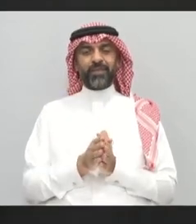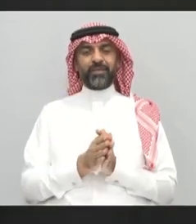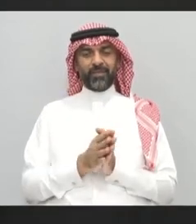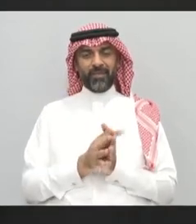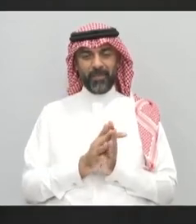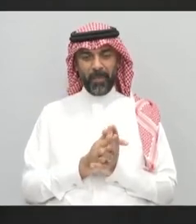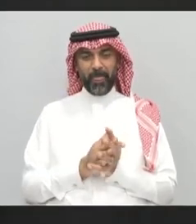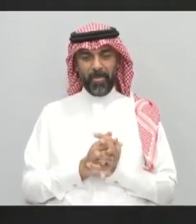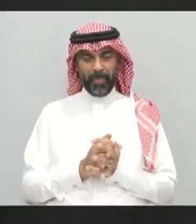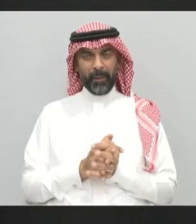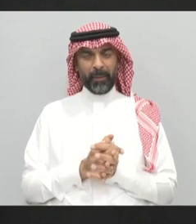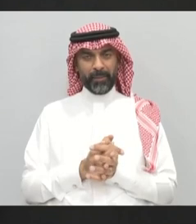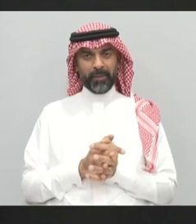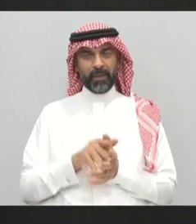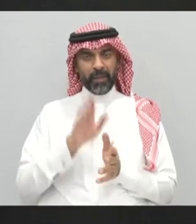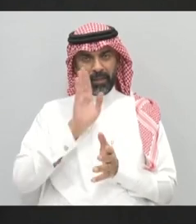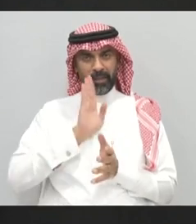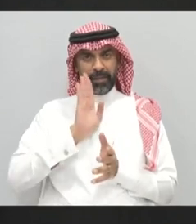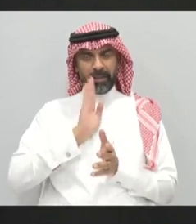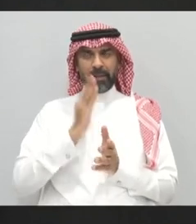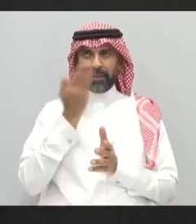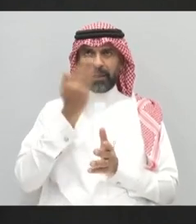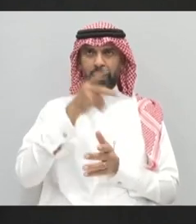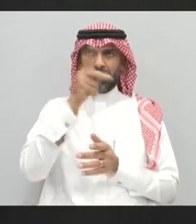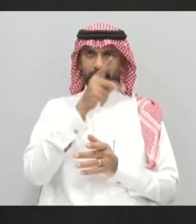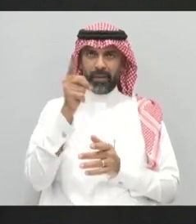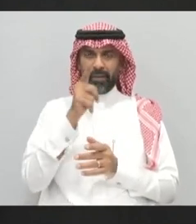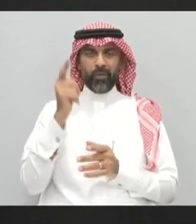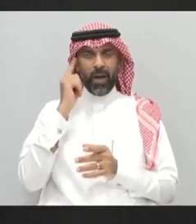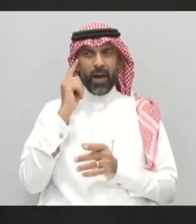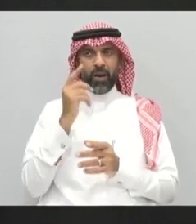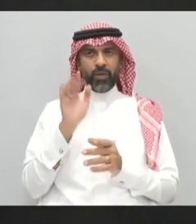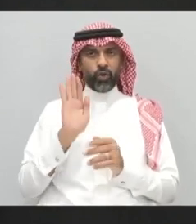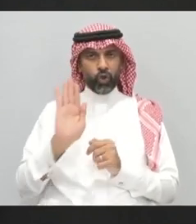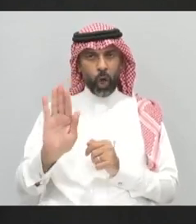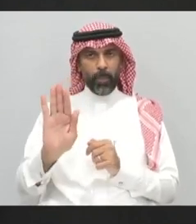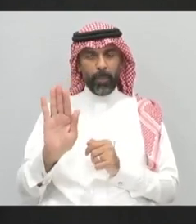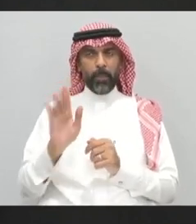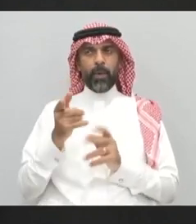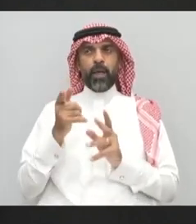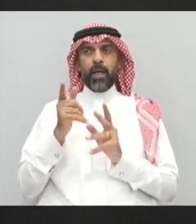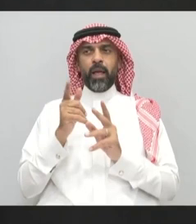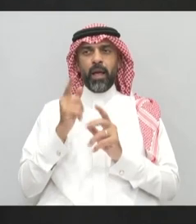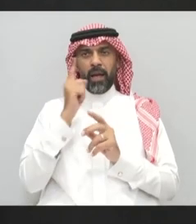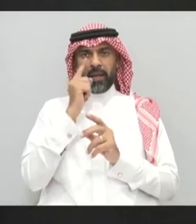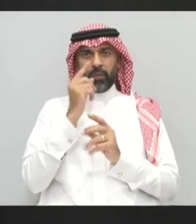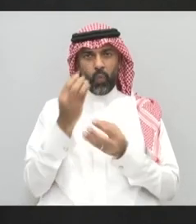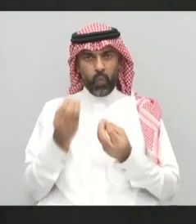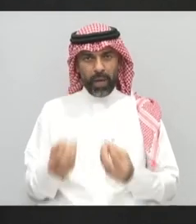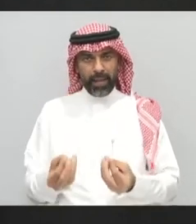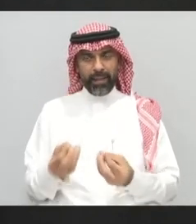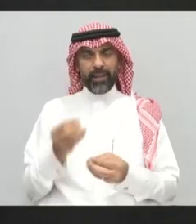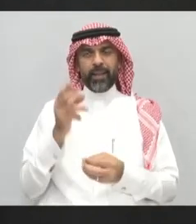box and repeat after the audio, okay, and chant, okay? And remember to do the action. Okay,